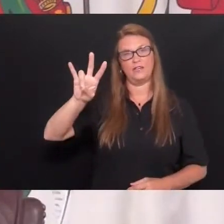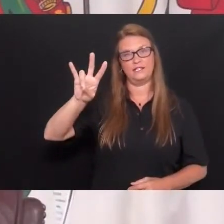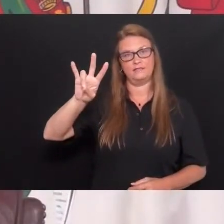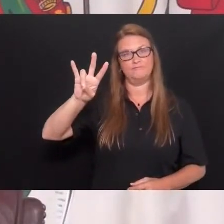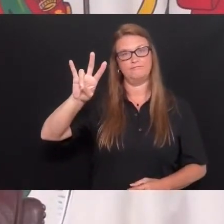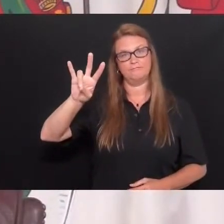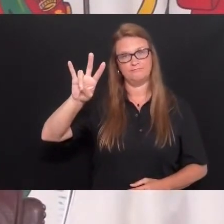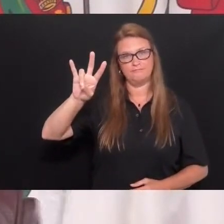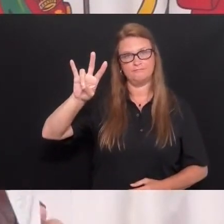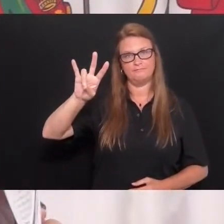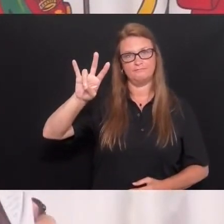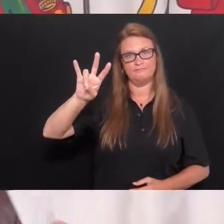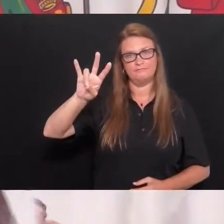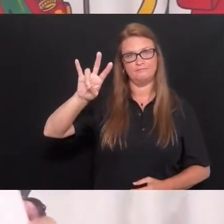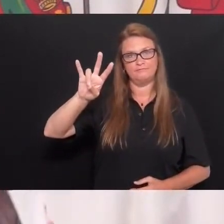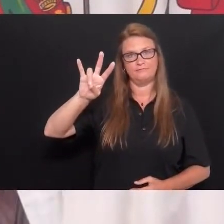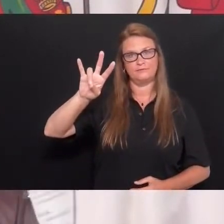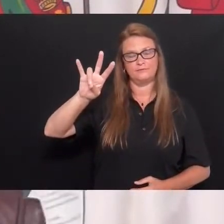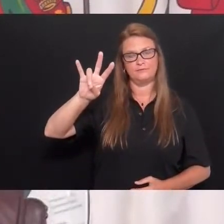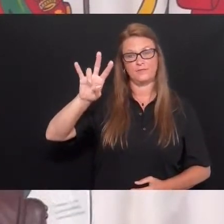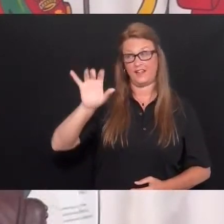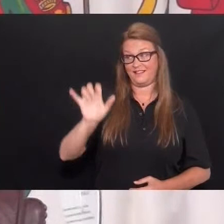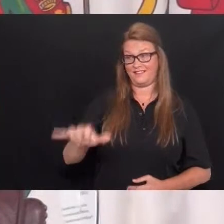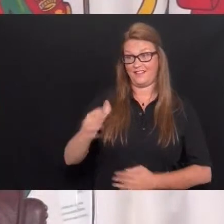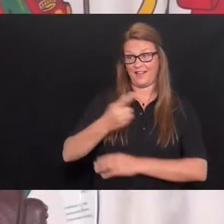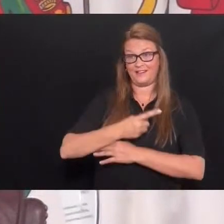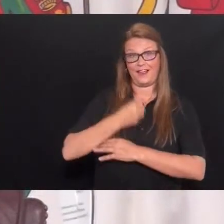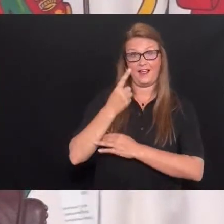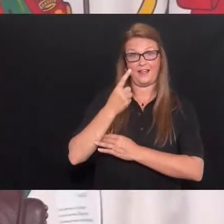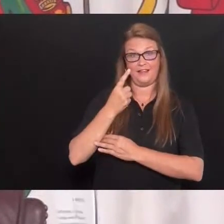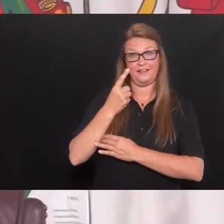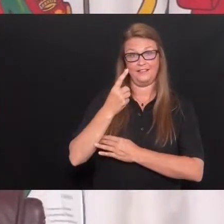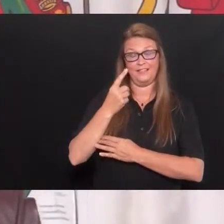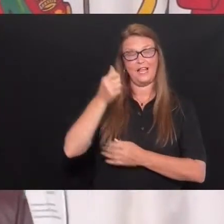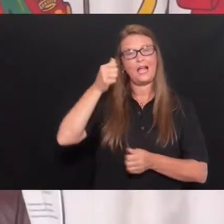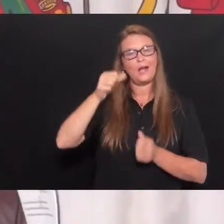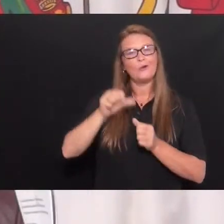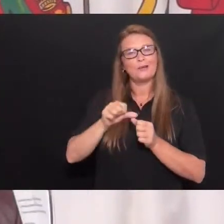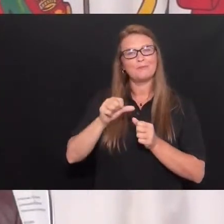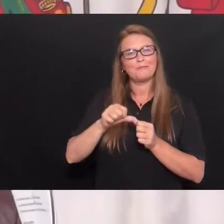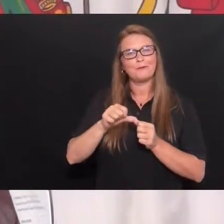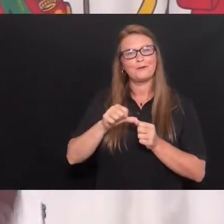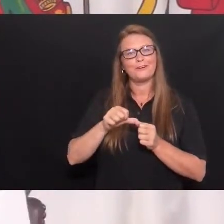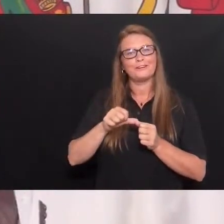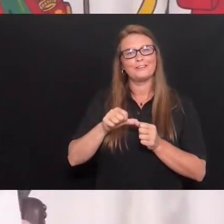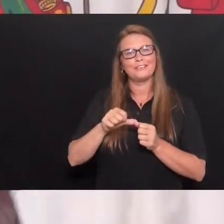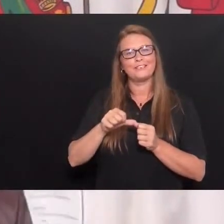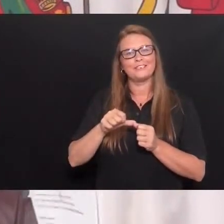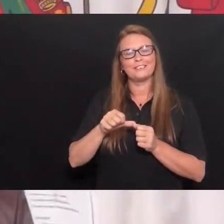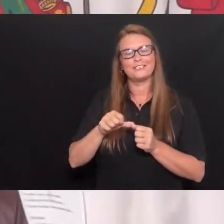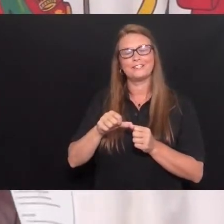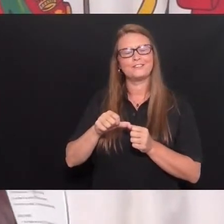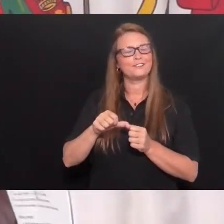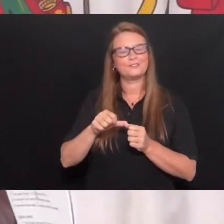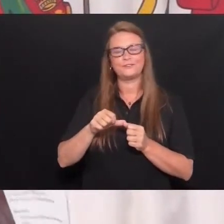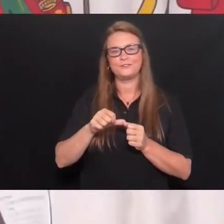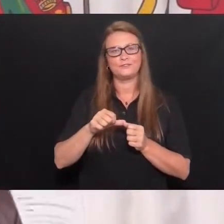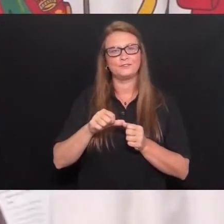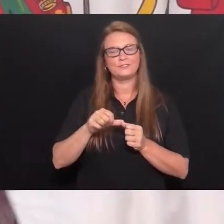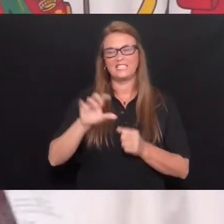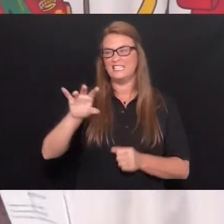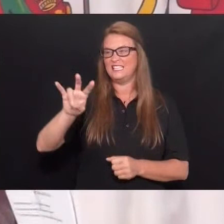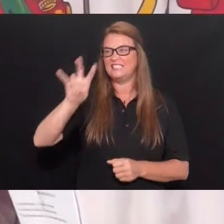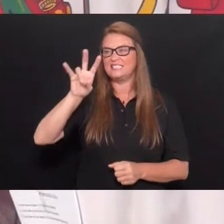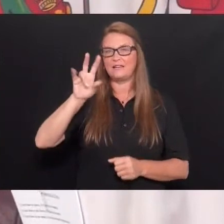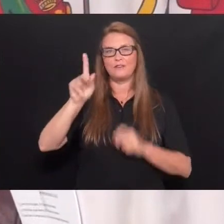9th. And on that day, I can remember I hated like crazy. We lost